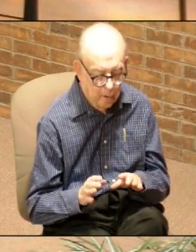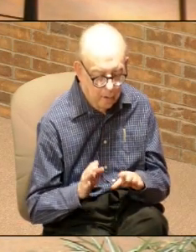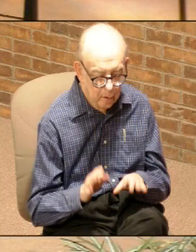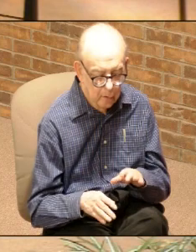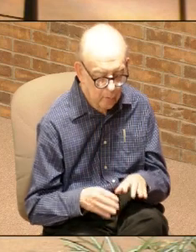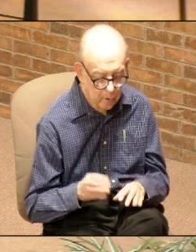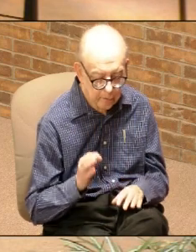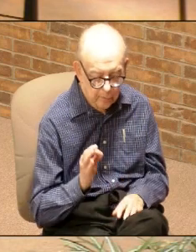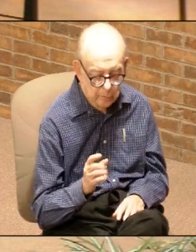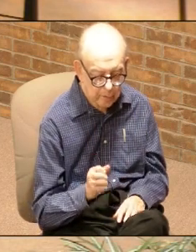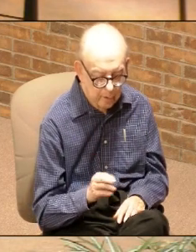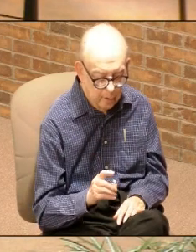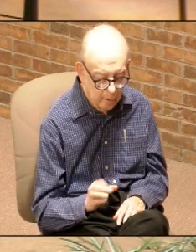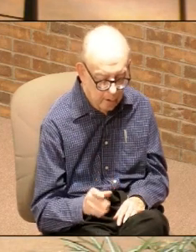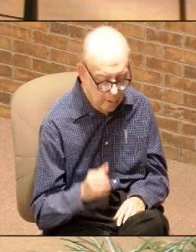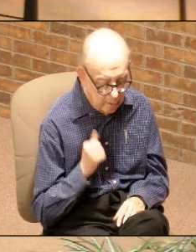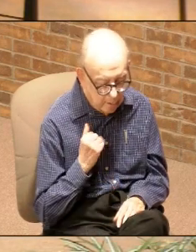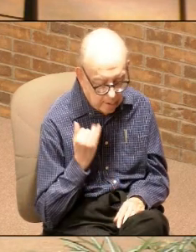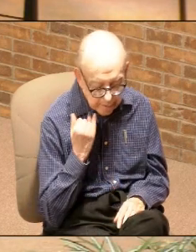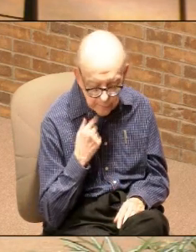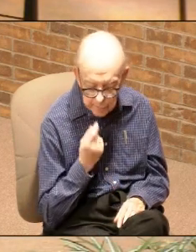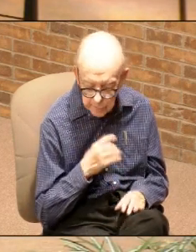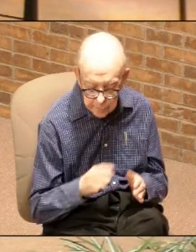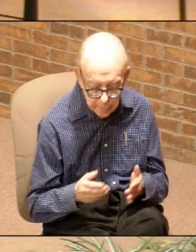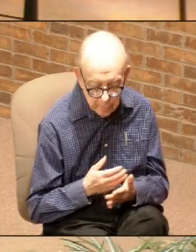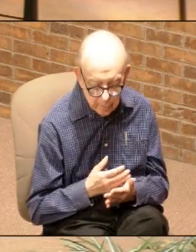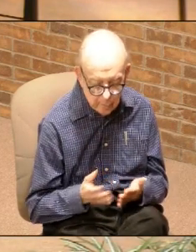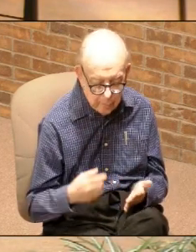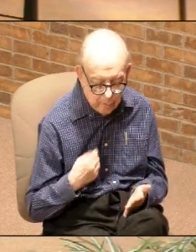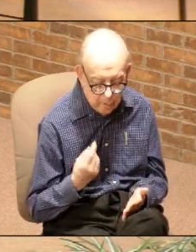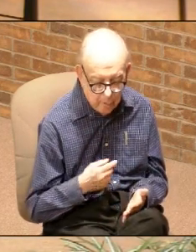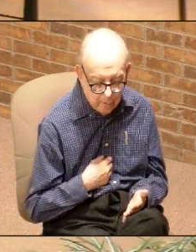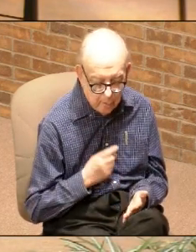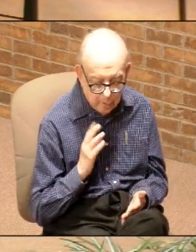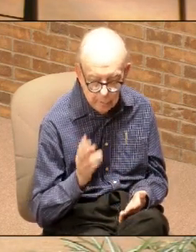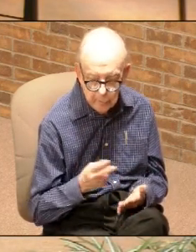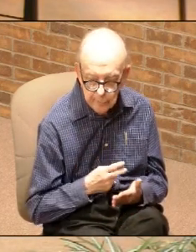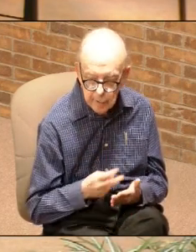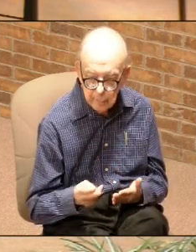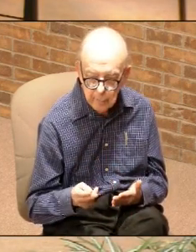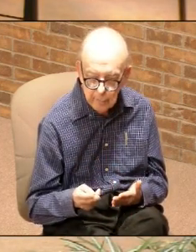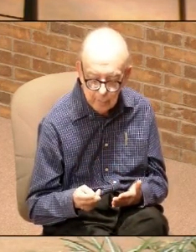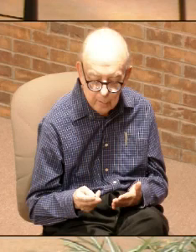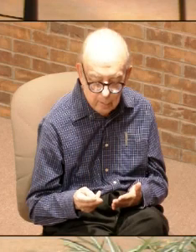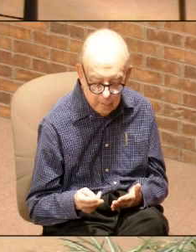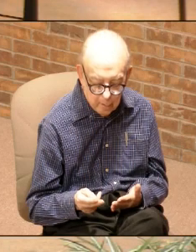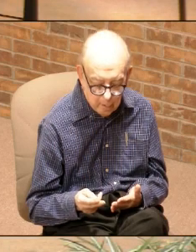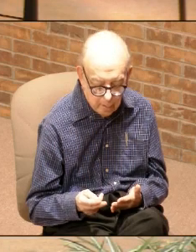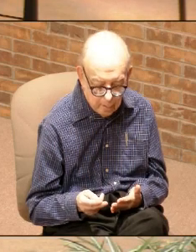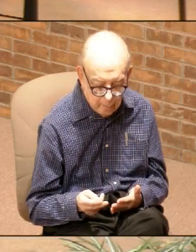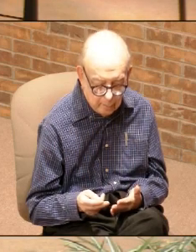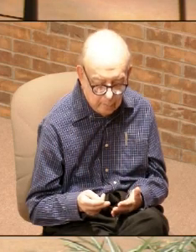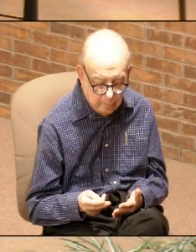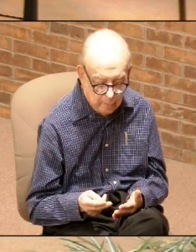walk forward. And if we don't do these things, we're going to fail.